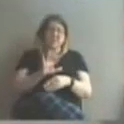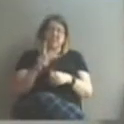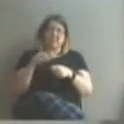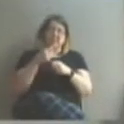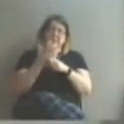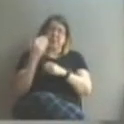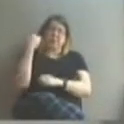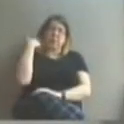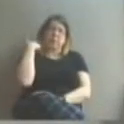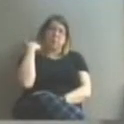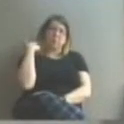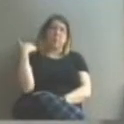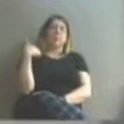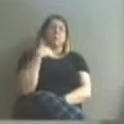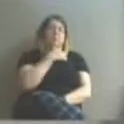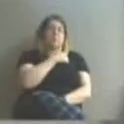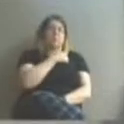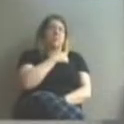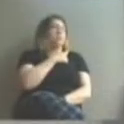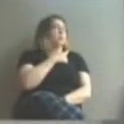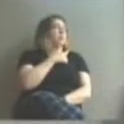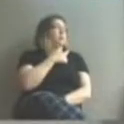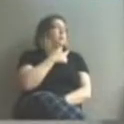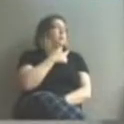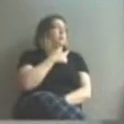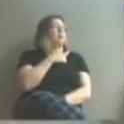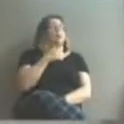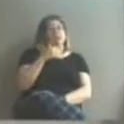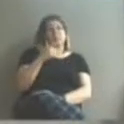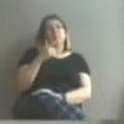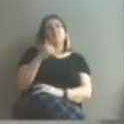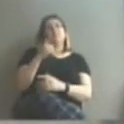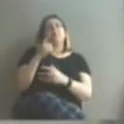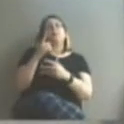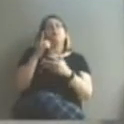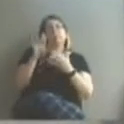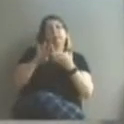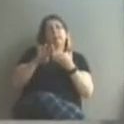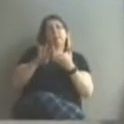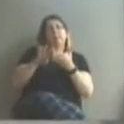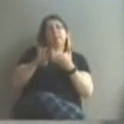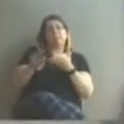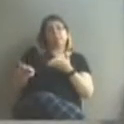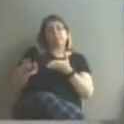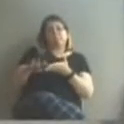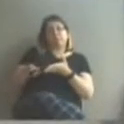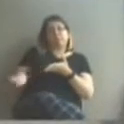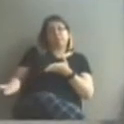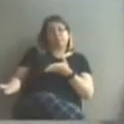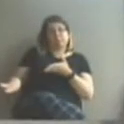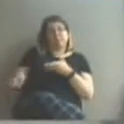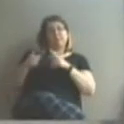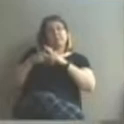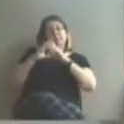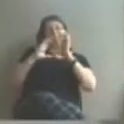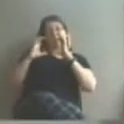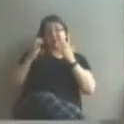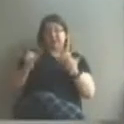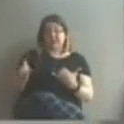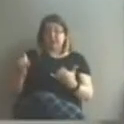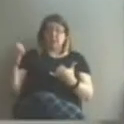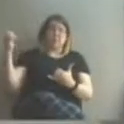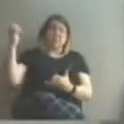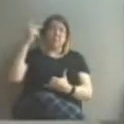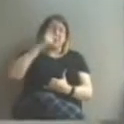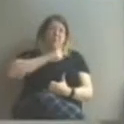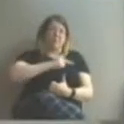ago, we let a few folks go from communications, but now we're bringing people back. So I'm